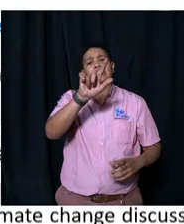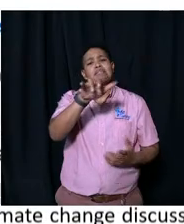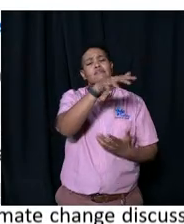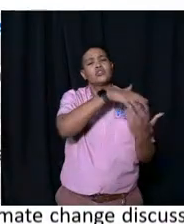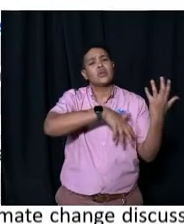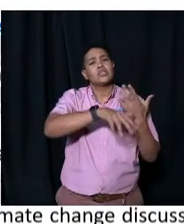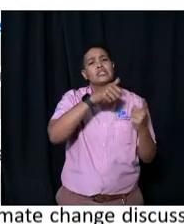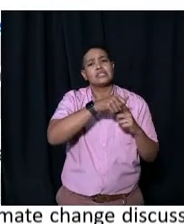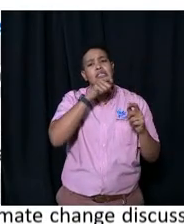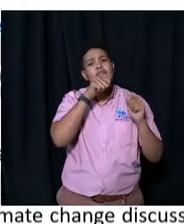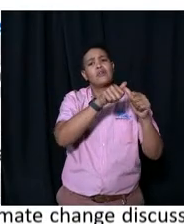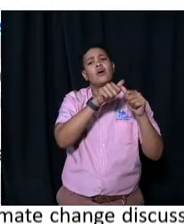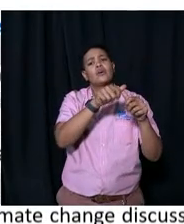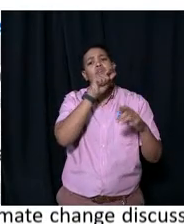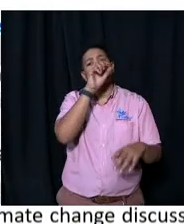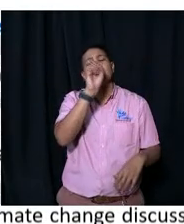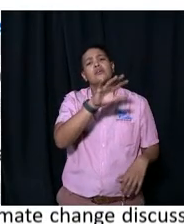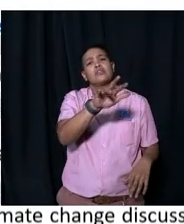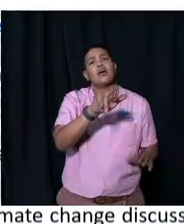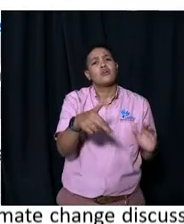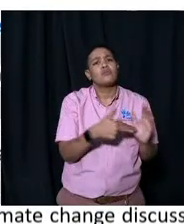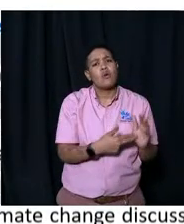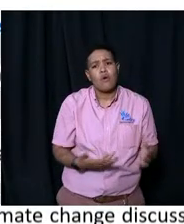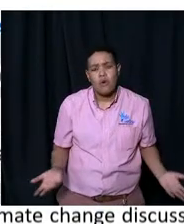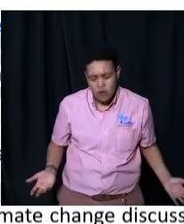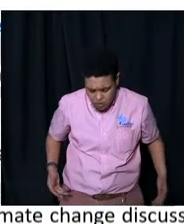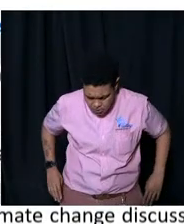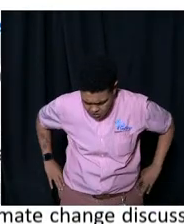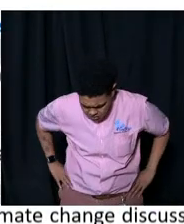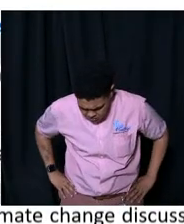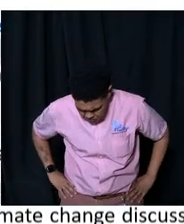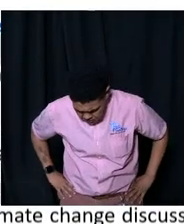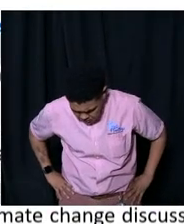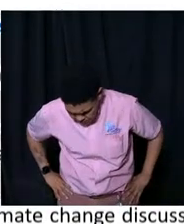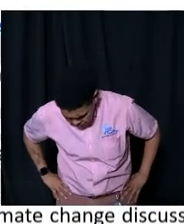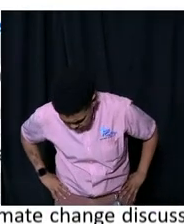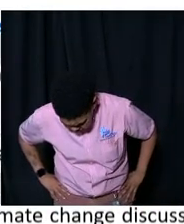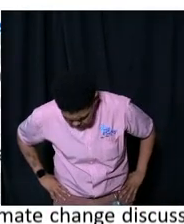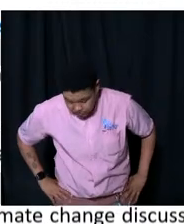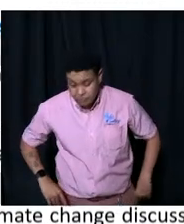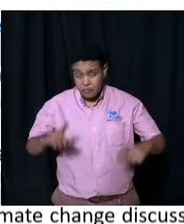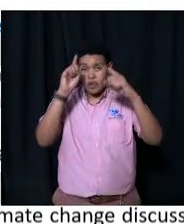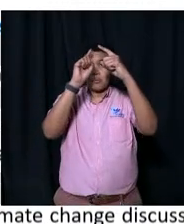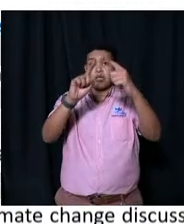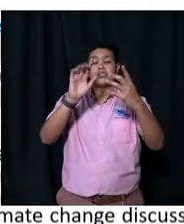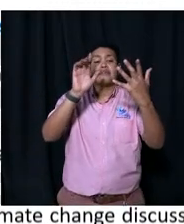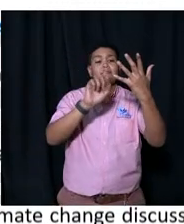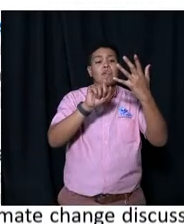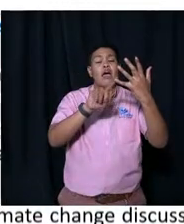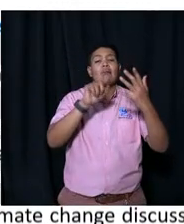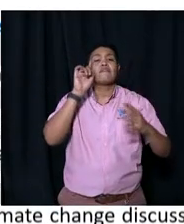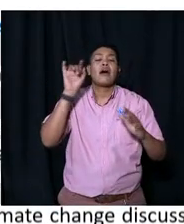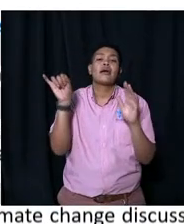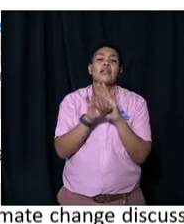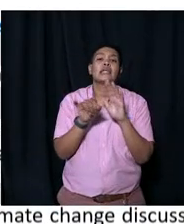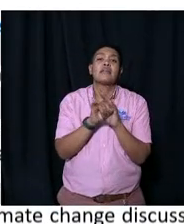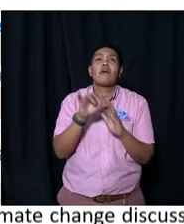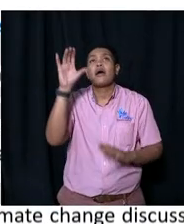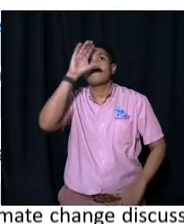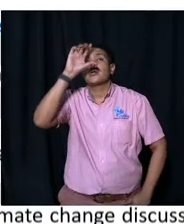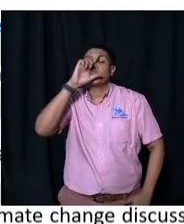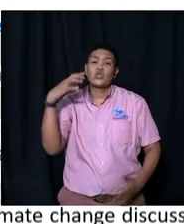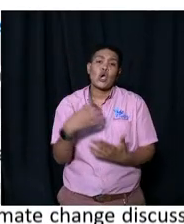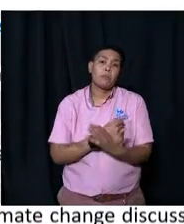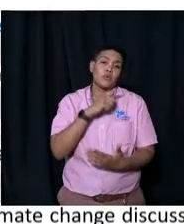society to continue to play that role. On the objective 5, which is to identify and pursue opportunities for funding